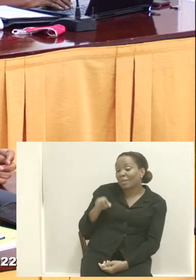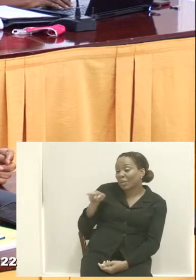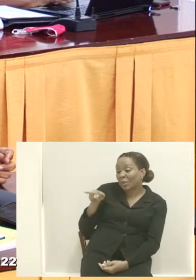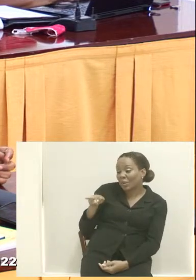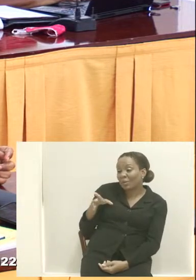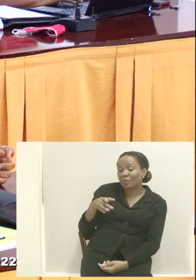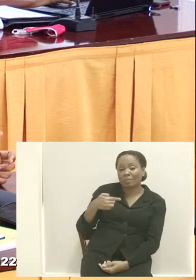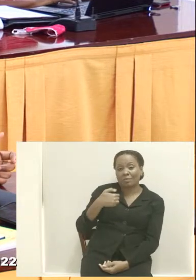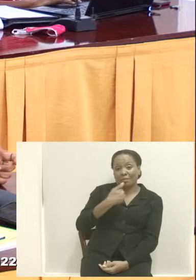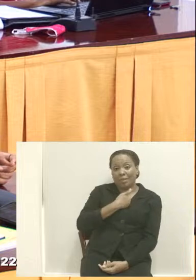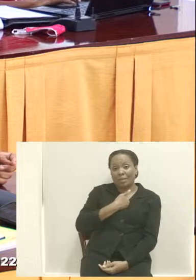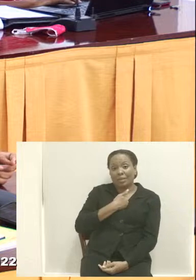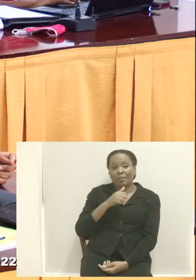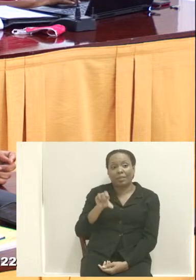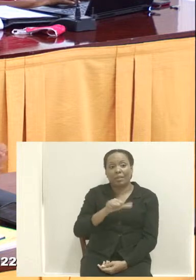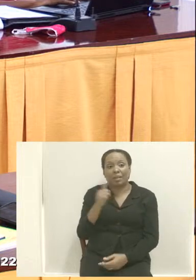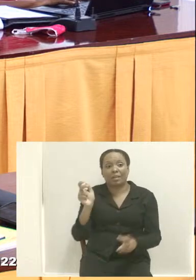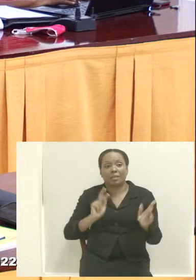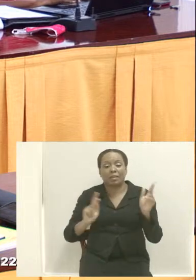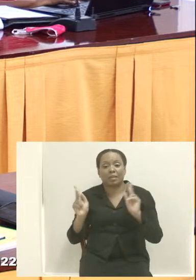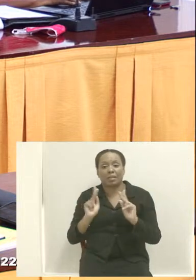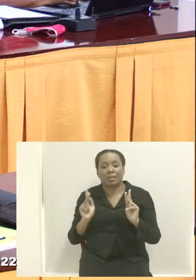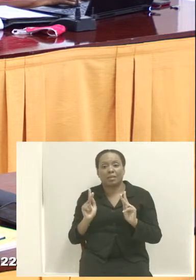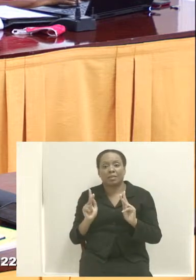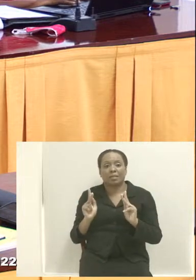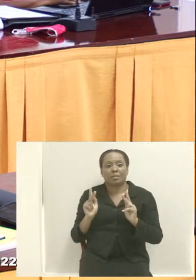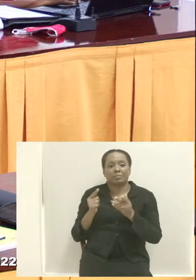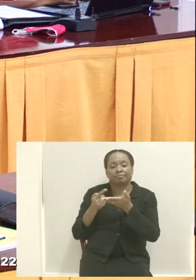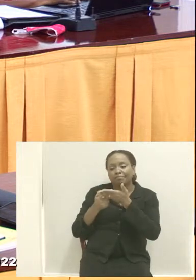these types of meetings with the banking community.